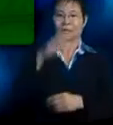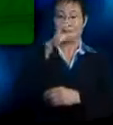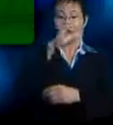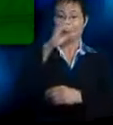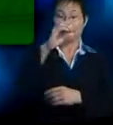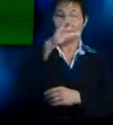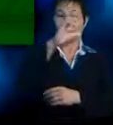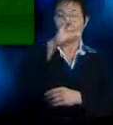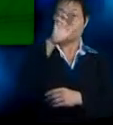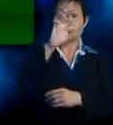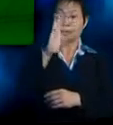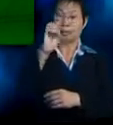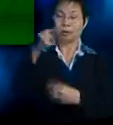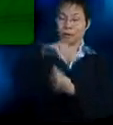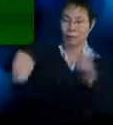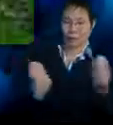Carbon cycle.